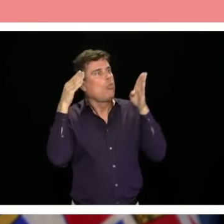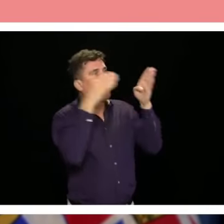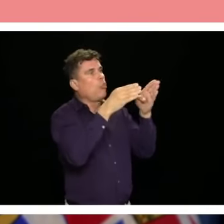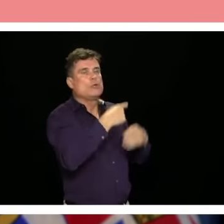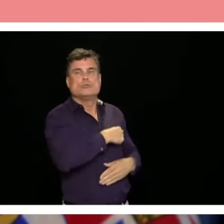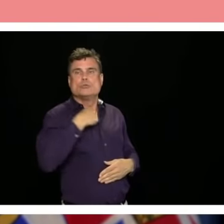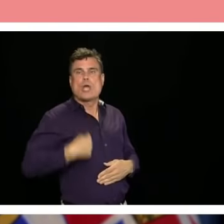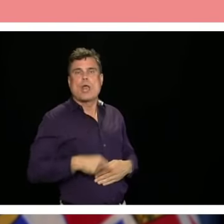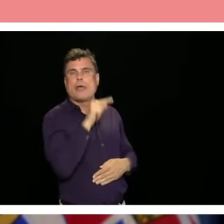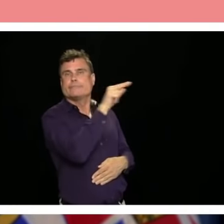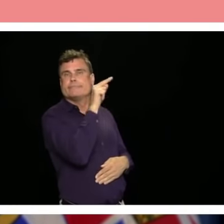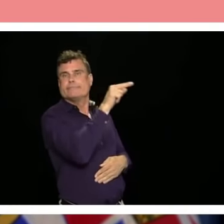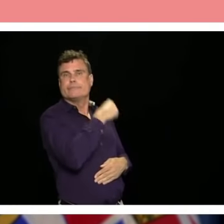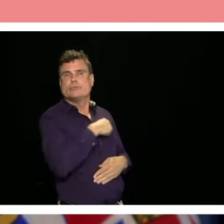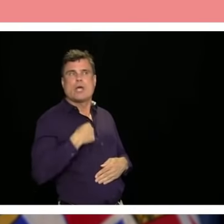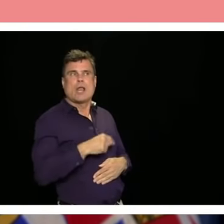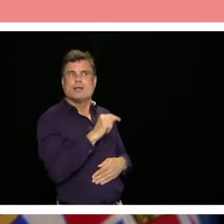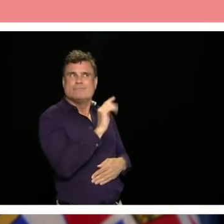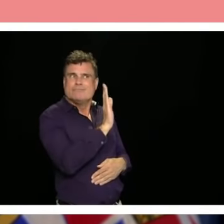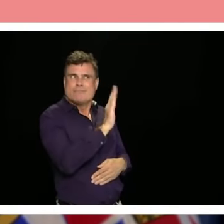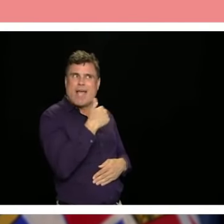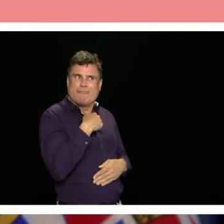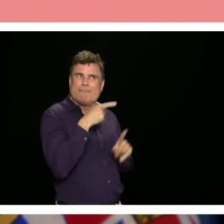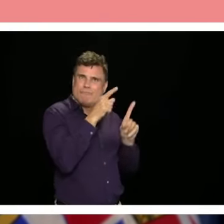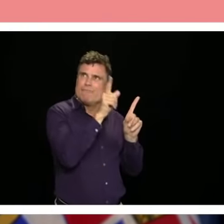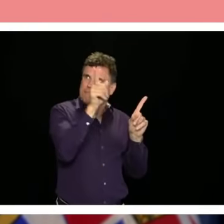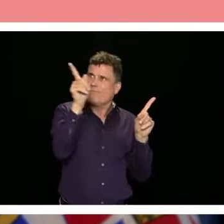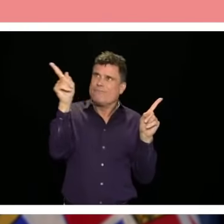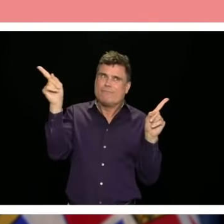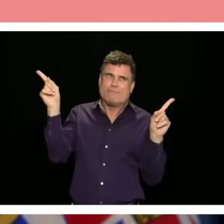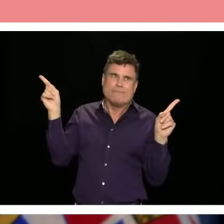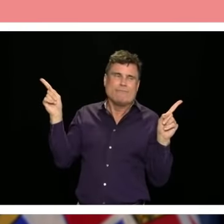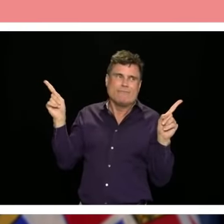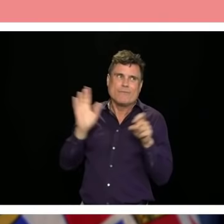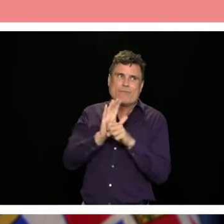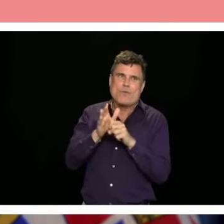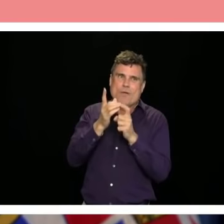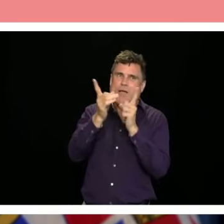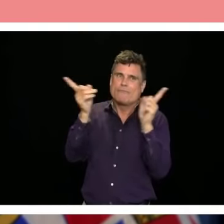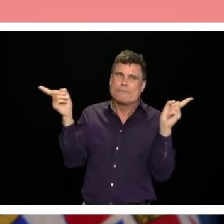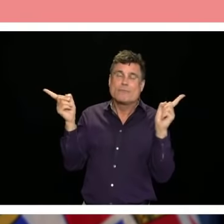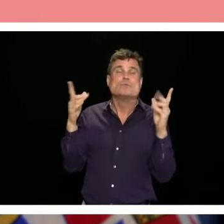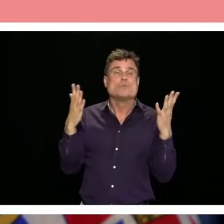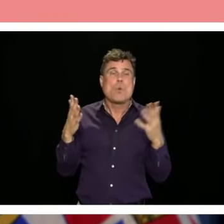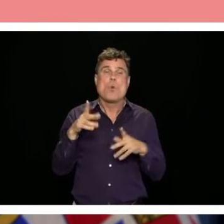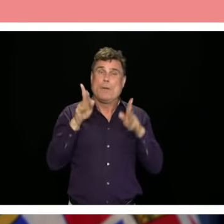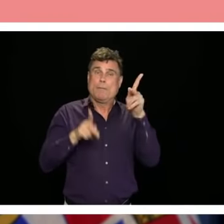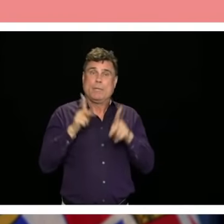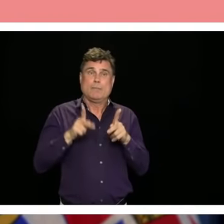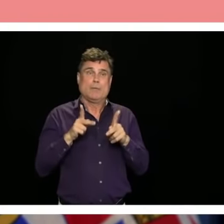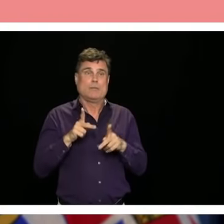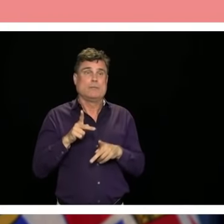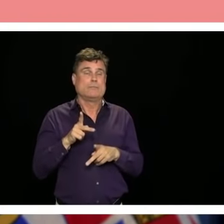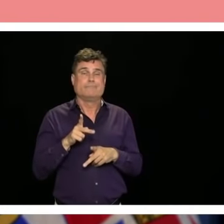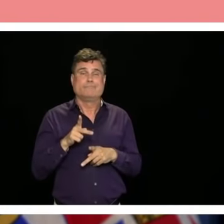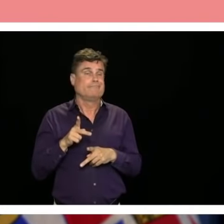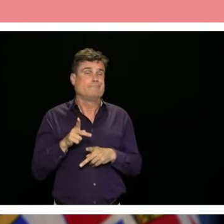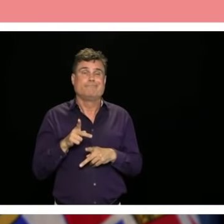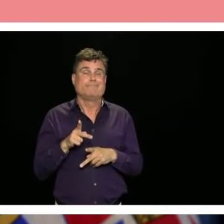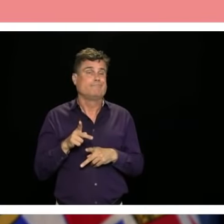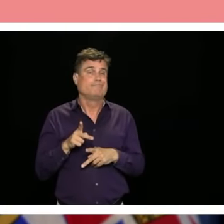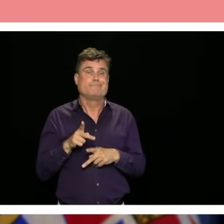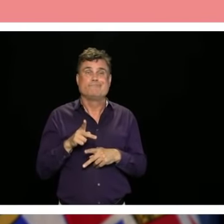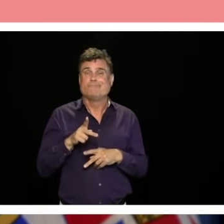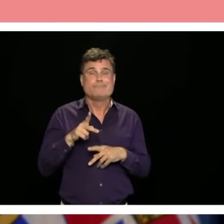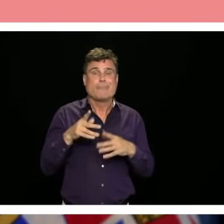challenging to find people. And there was a time when people didn't realize the risk that that came from other